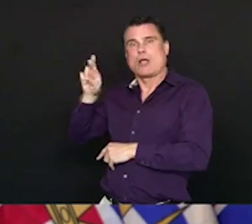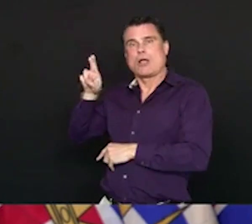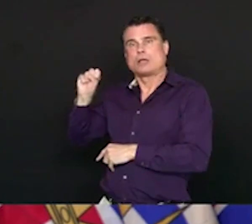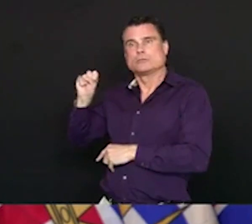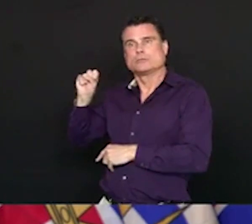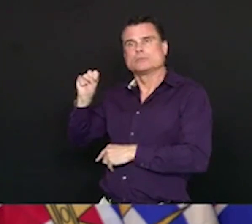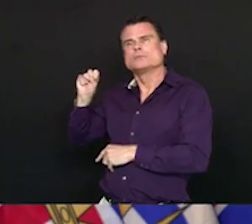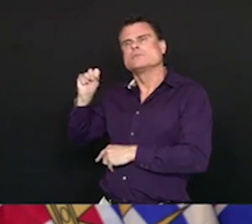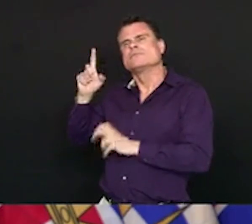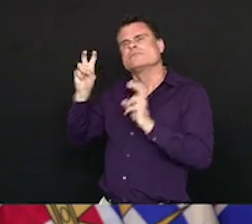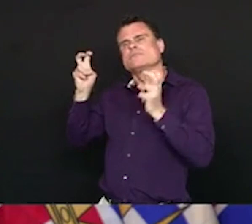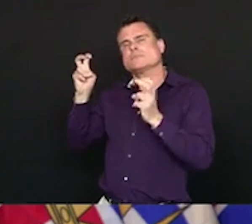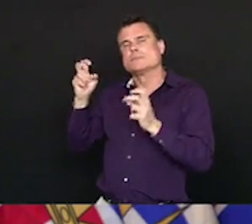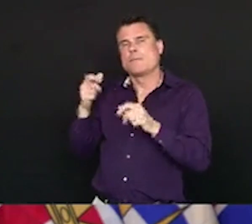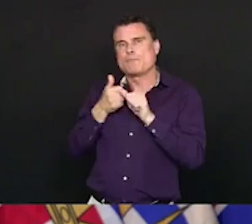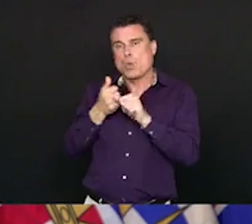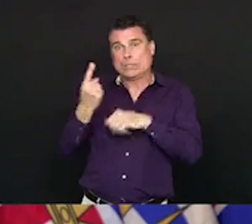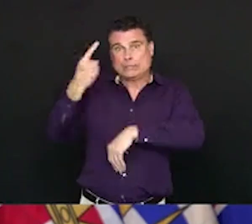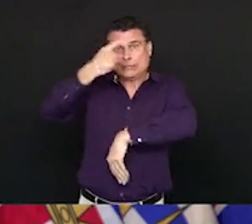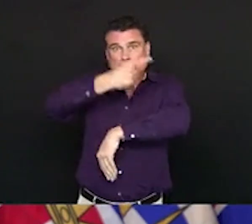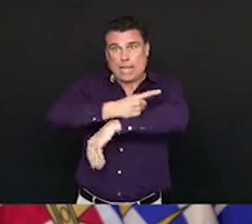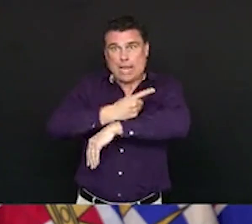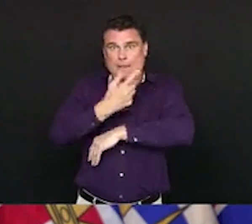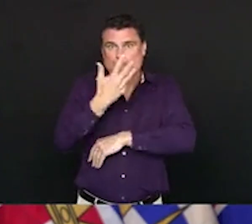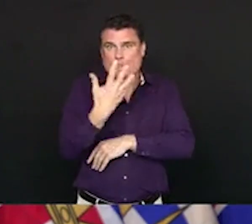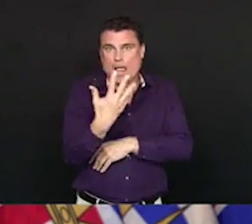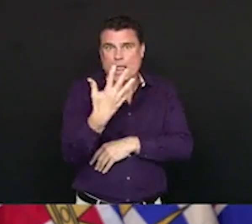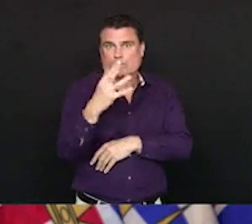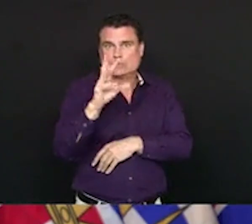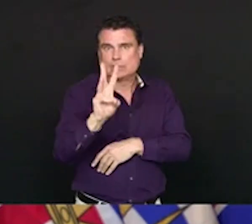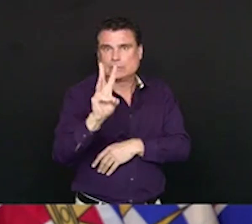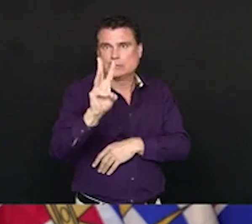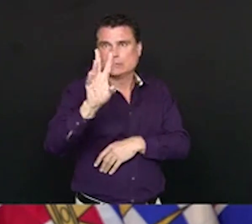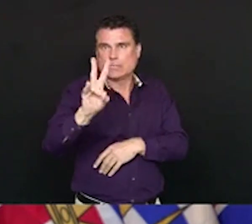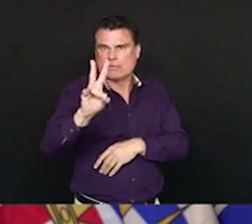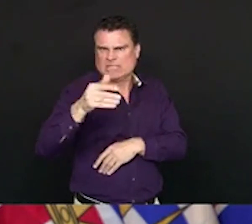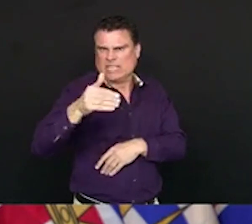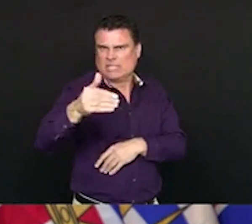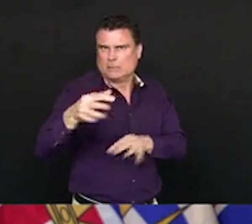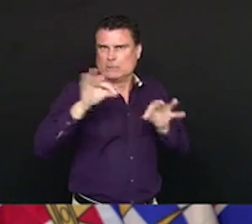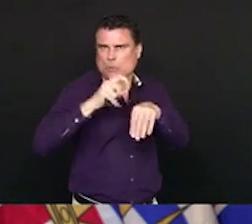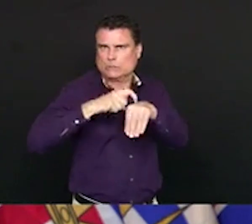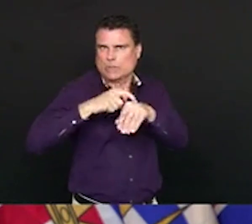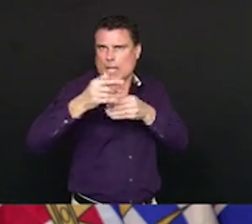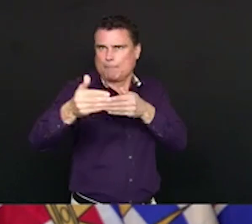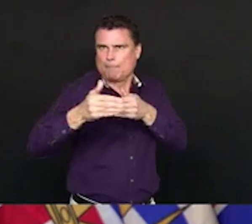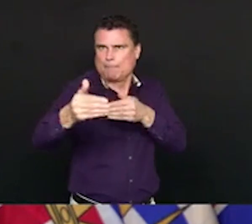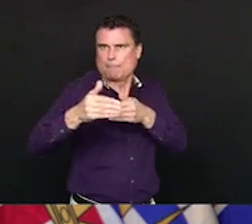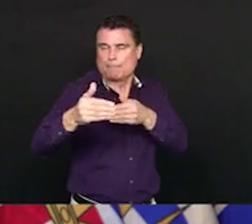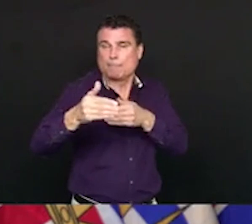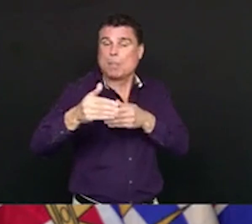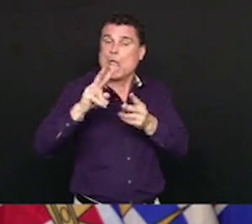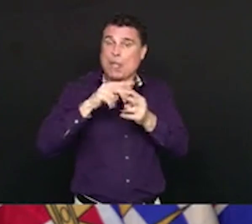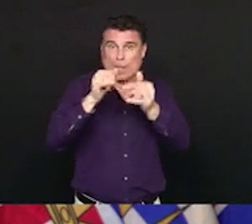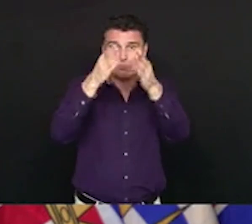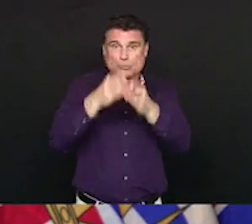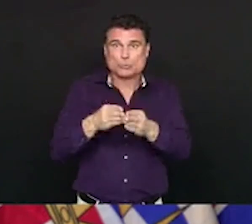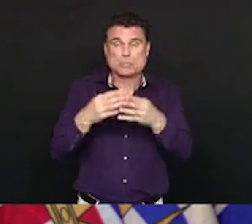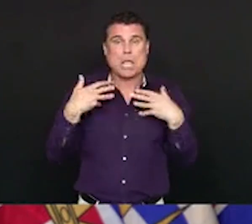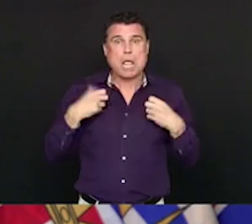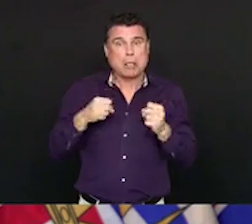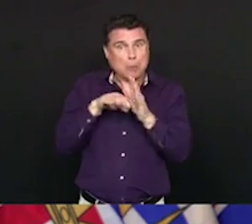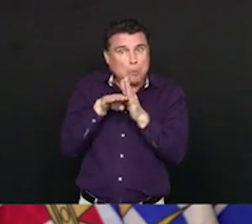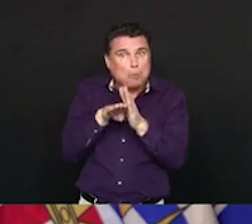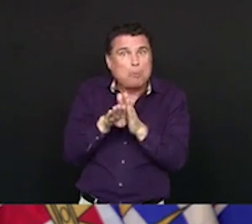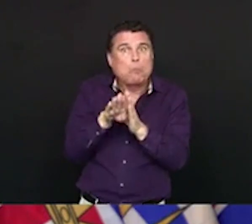they either start to really get better and shrug it off, or some people can very quickly go downhill. And